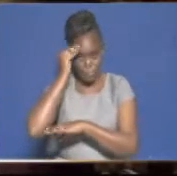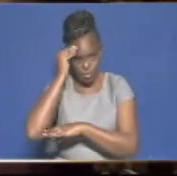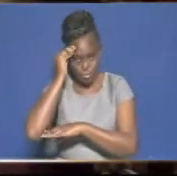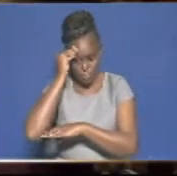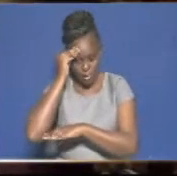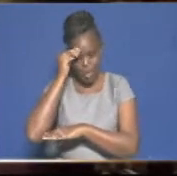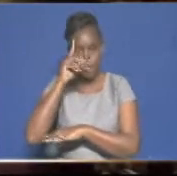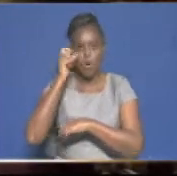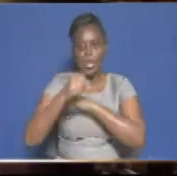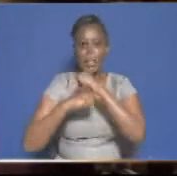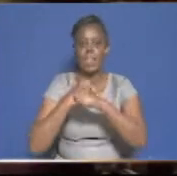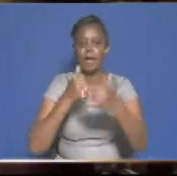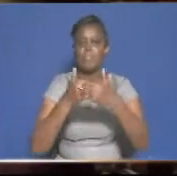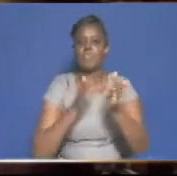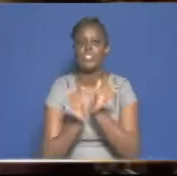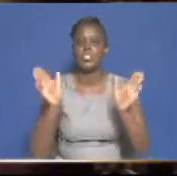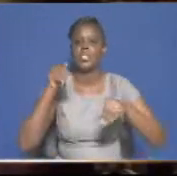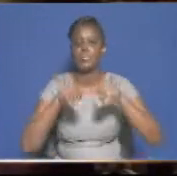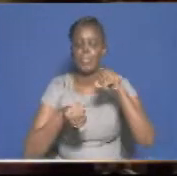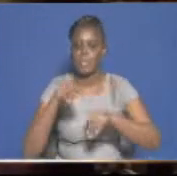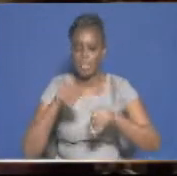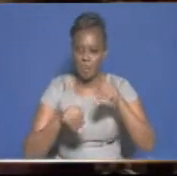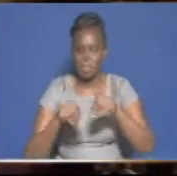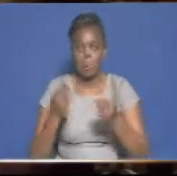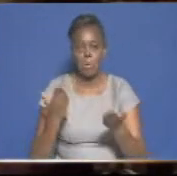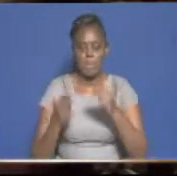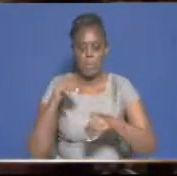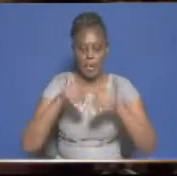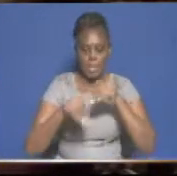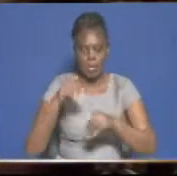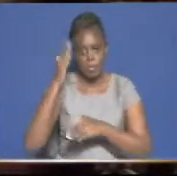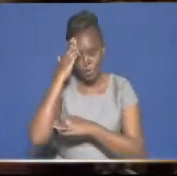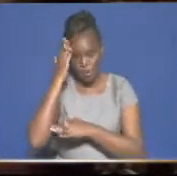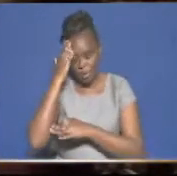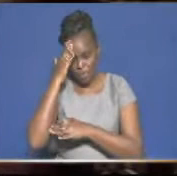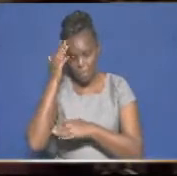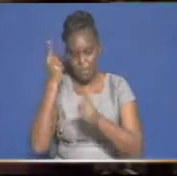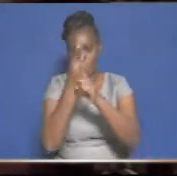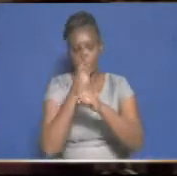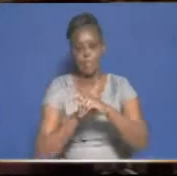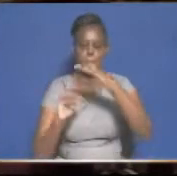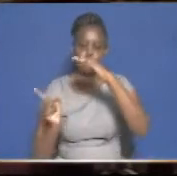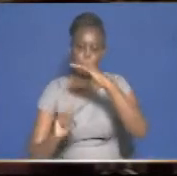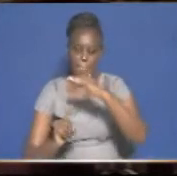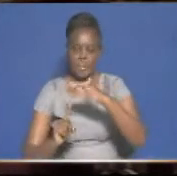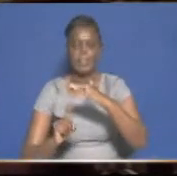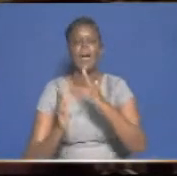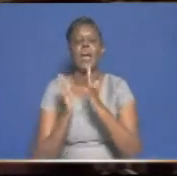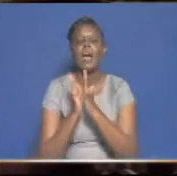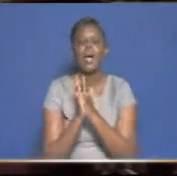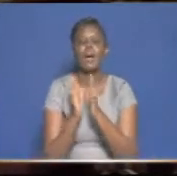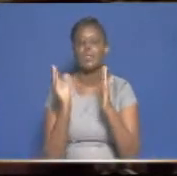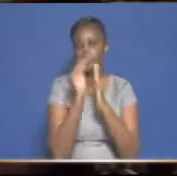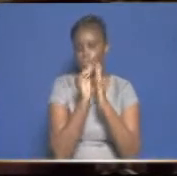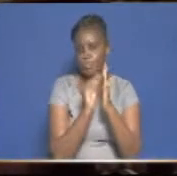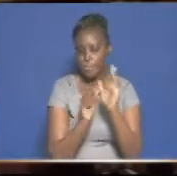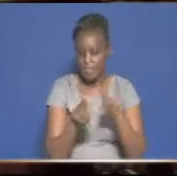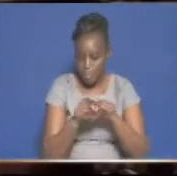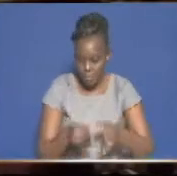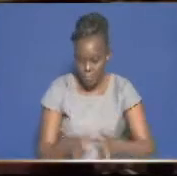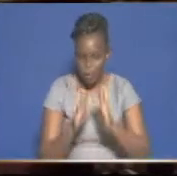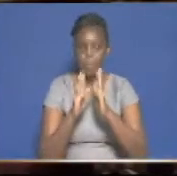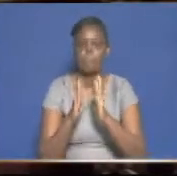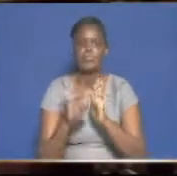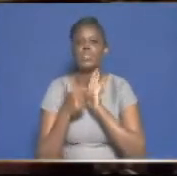acquired 1 year before a general election or election recognized by the relevant ministry and in such manner as may